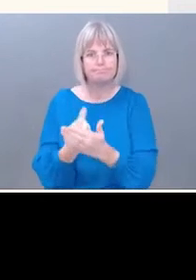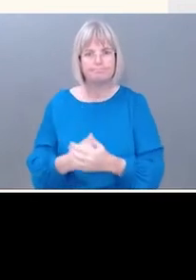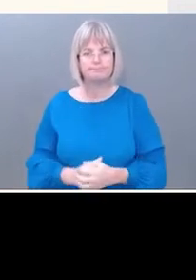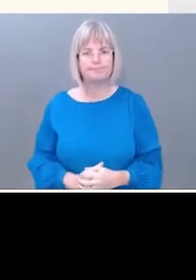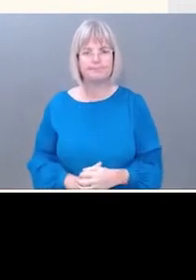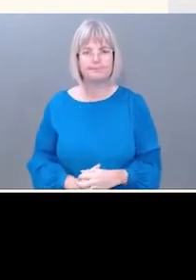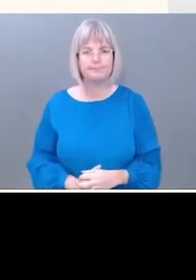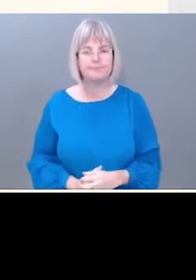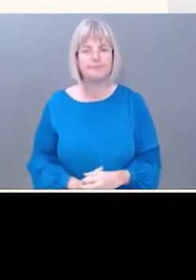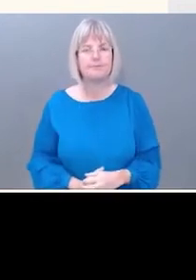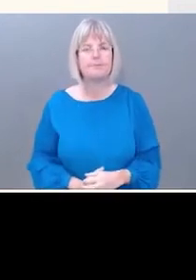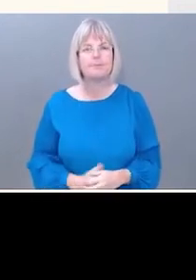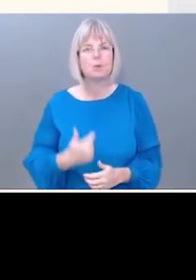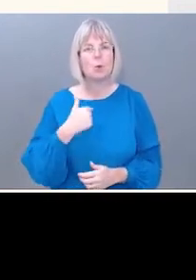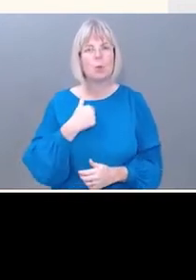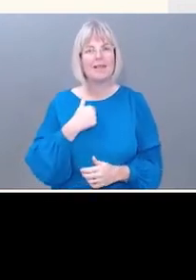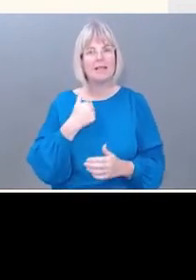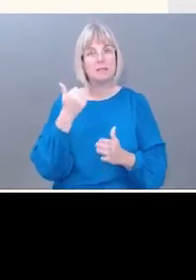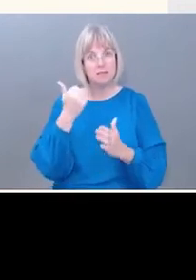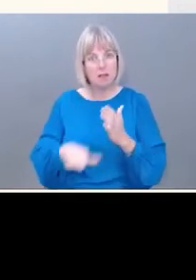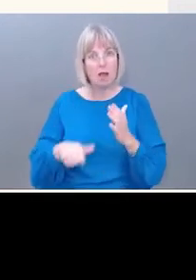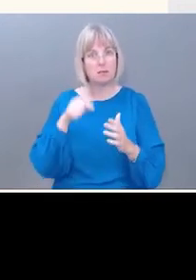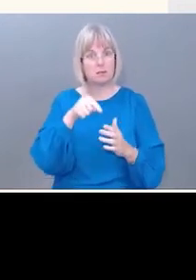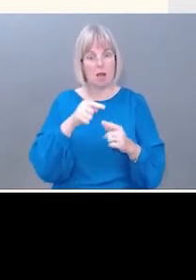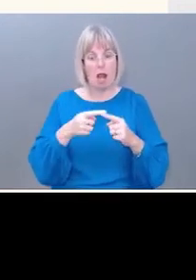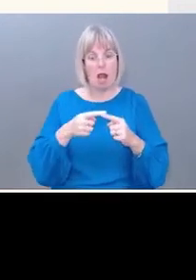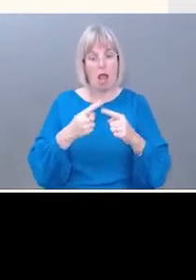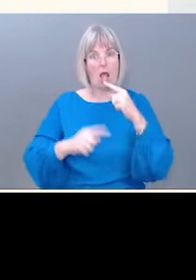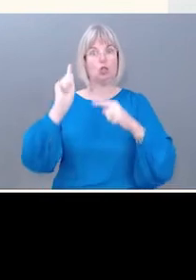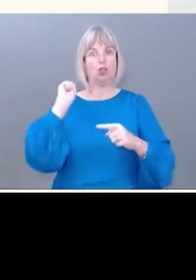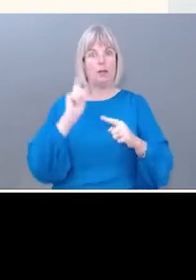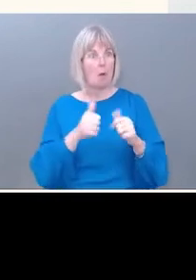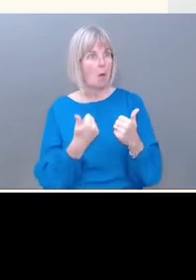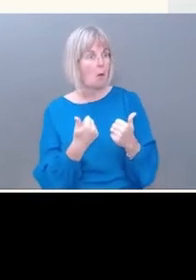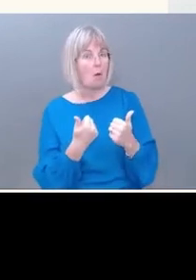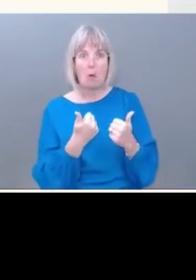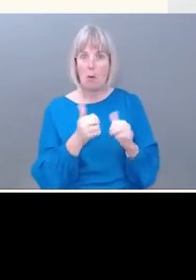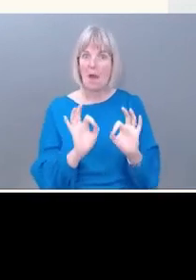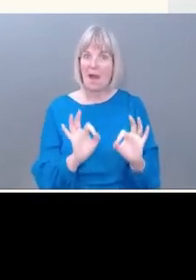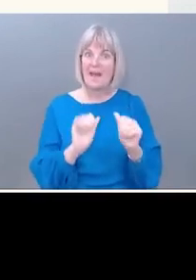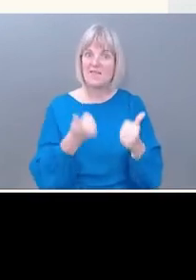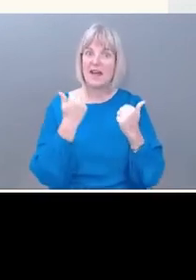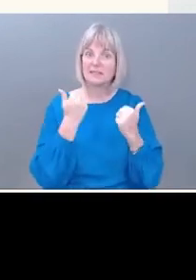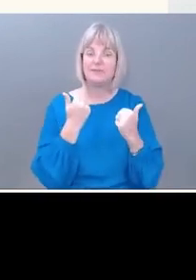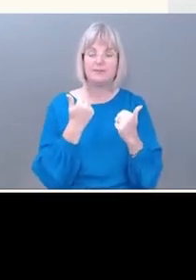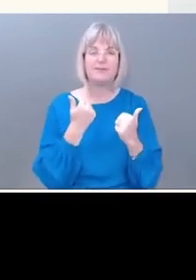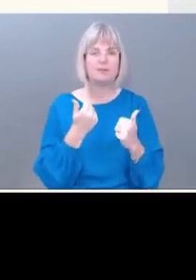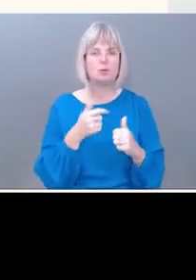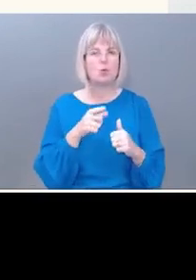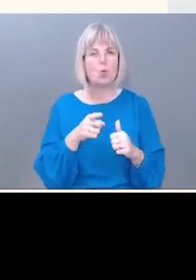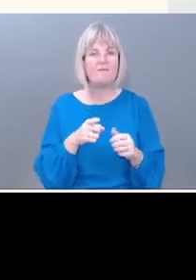We started this last year and it has been quite effective. So for the year that we've got exiting, and we've had one